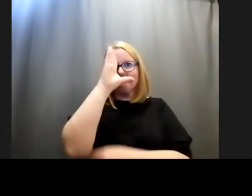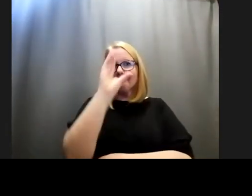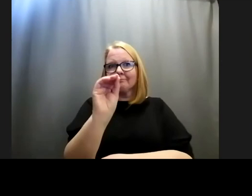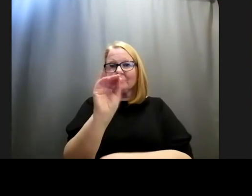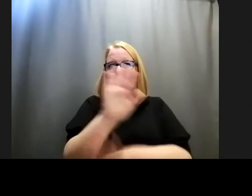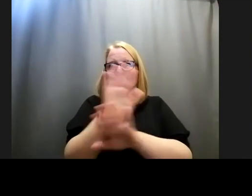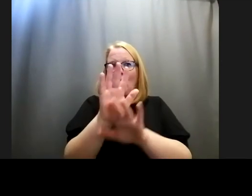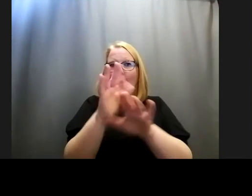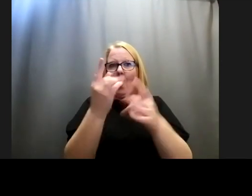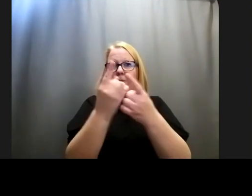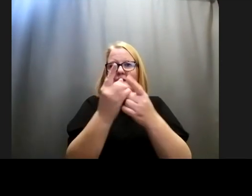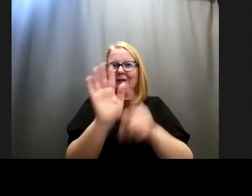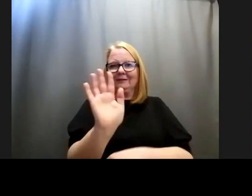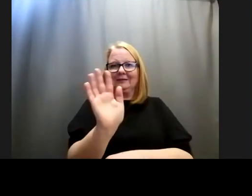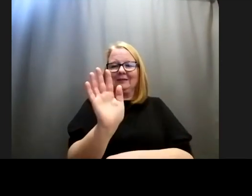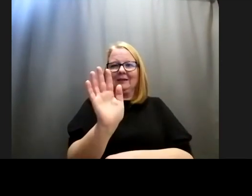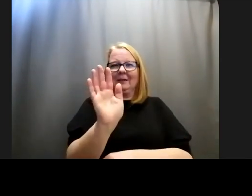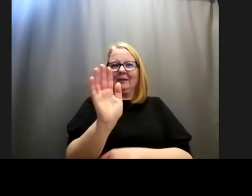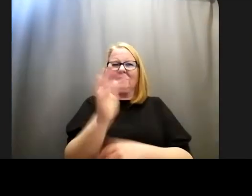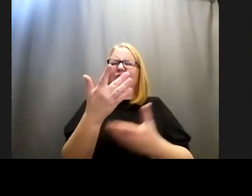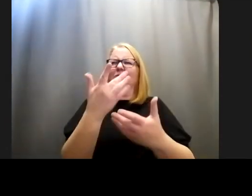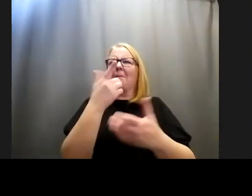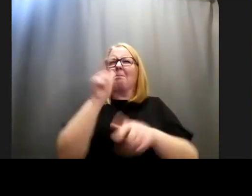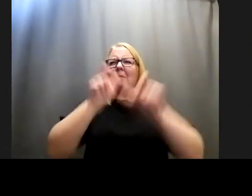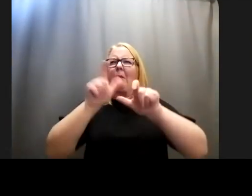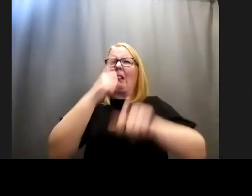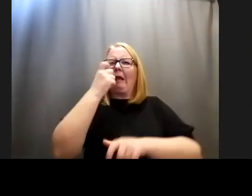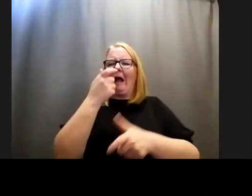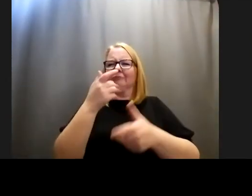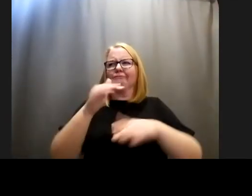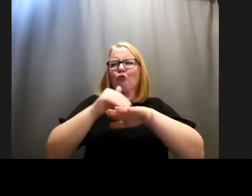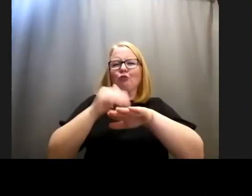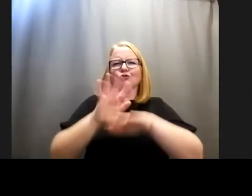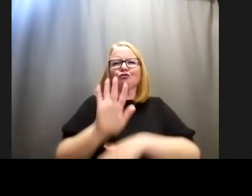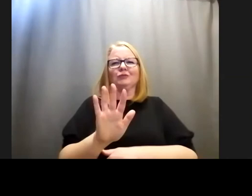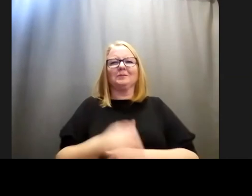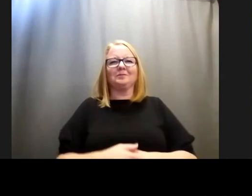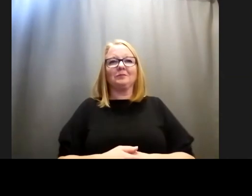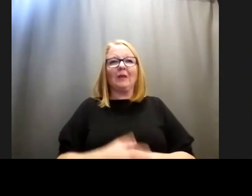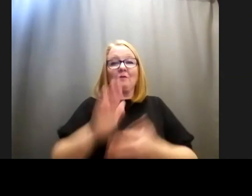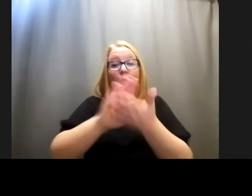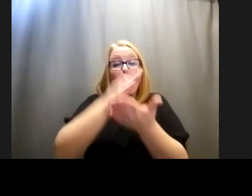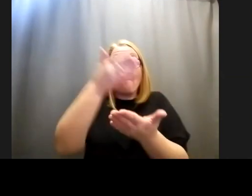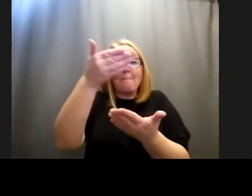object. This is part of our handling collection. And if you look on the inside,